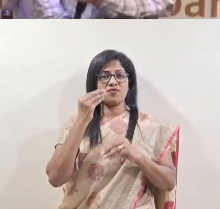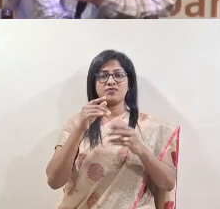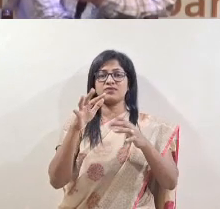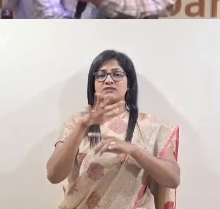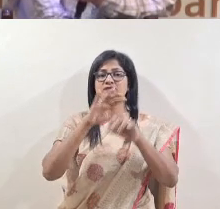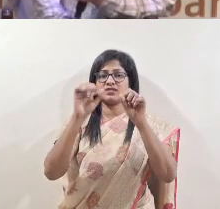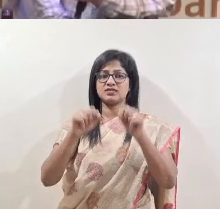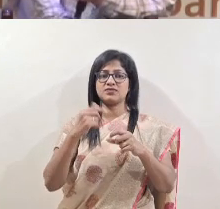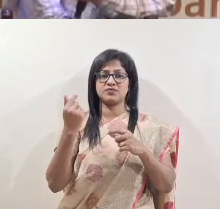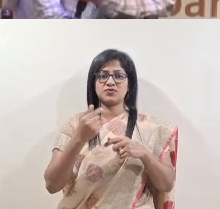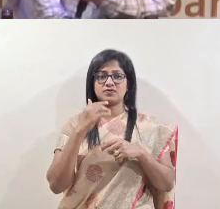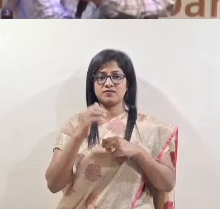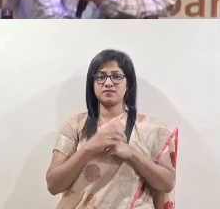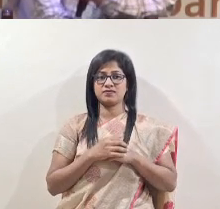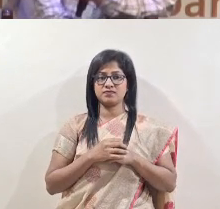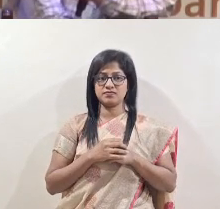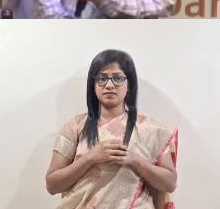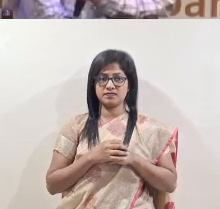useful.